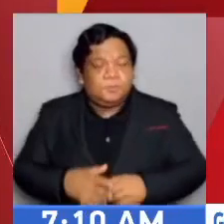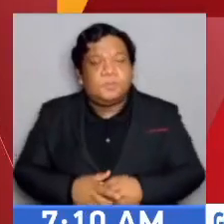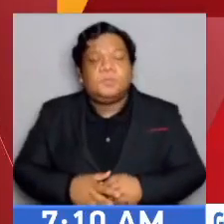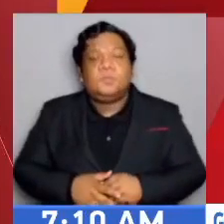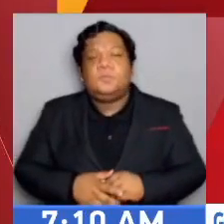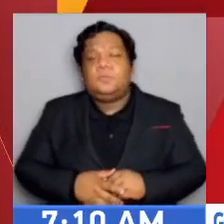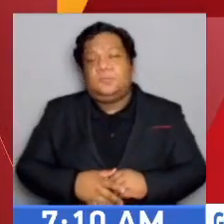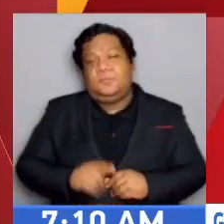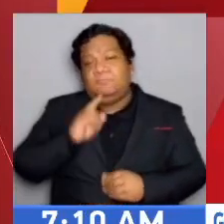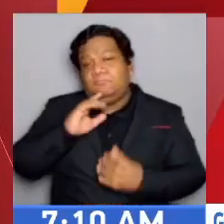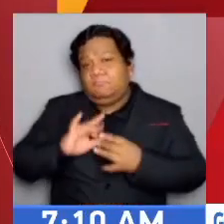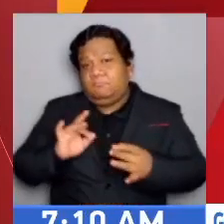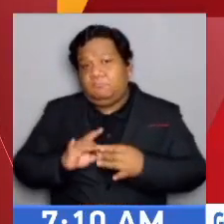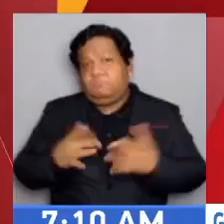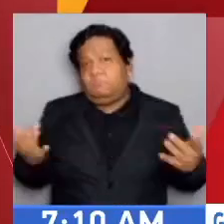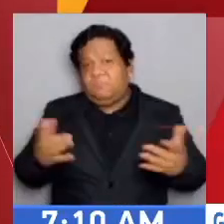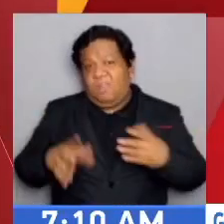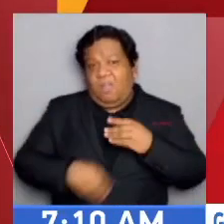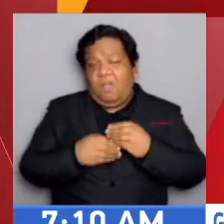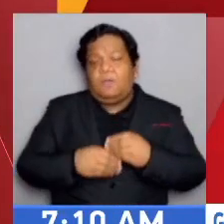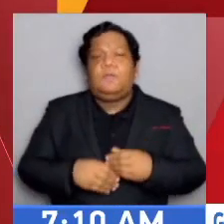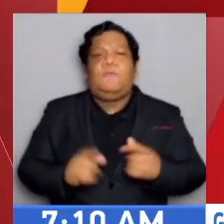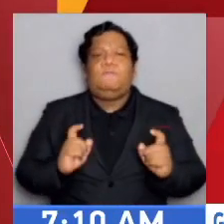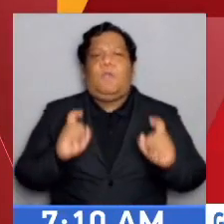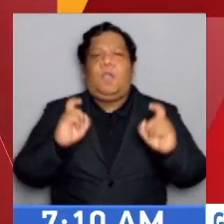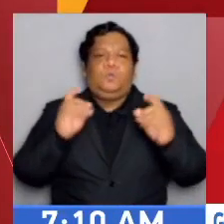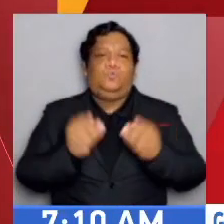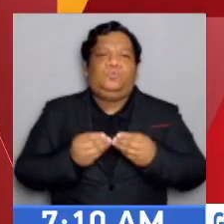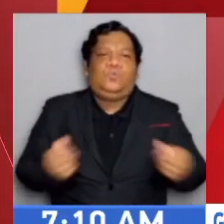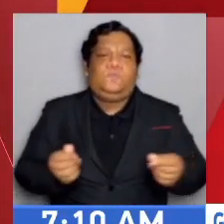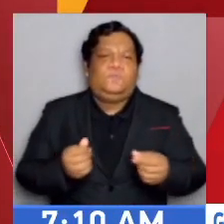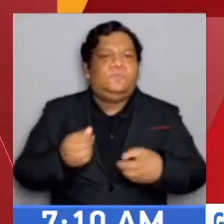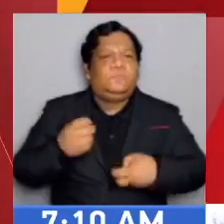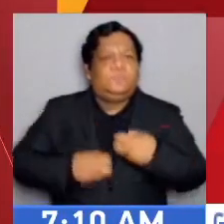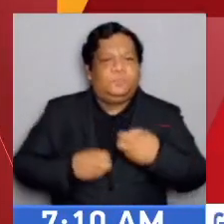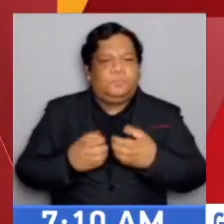na pagresolba sa Percy Lapid case.